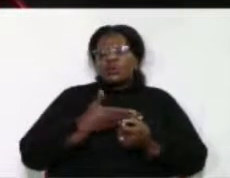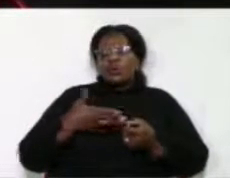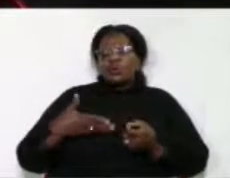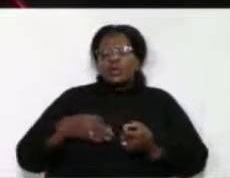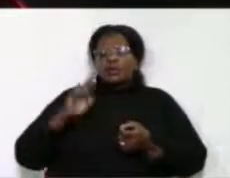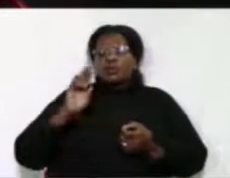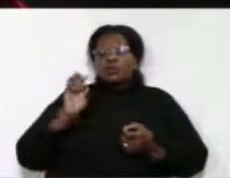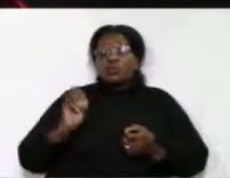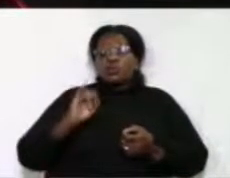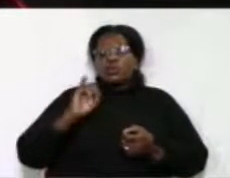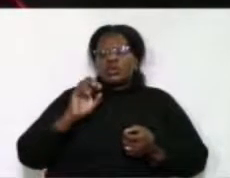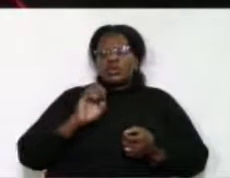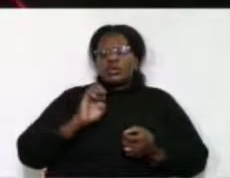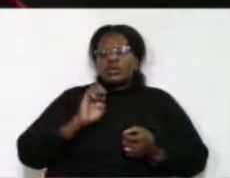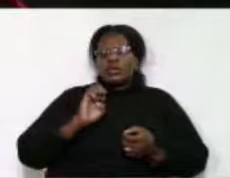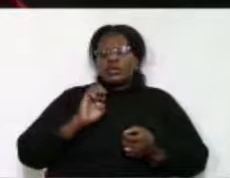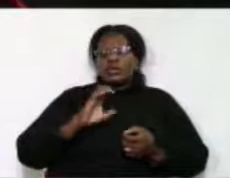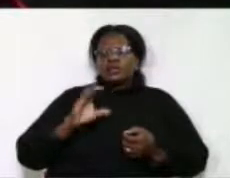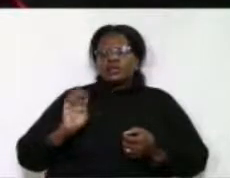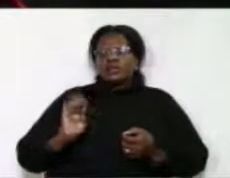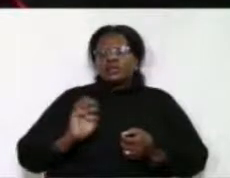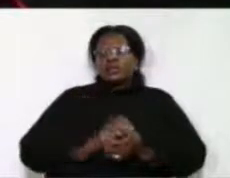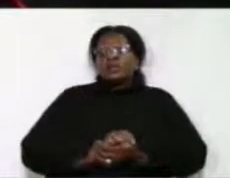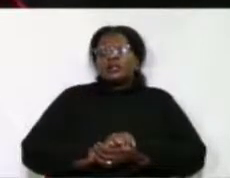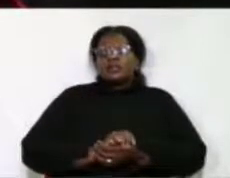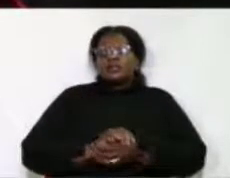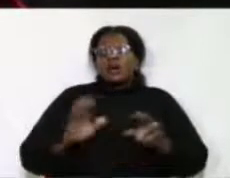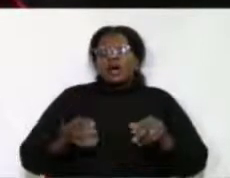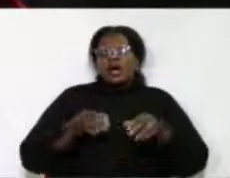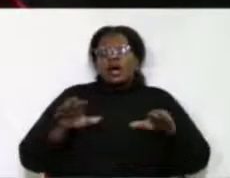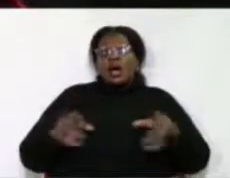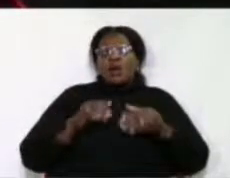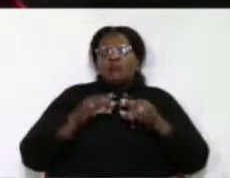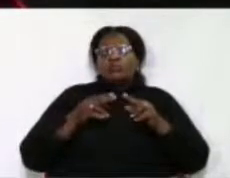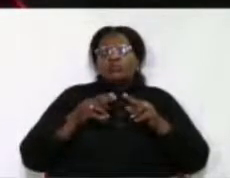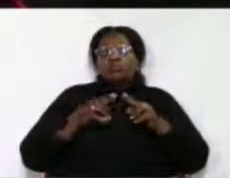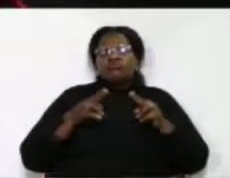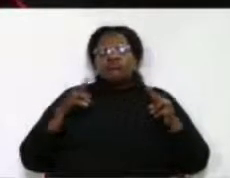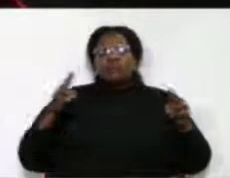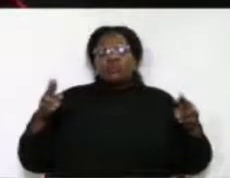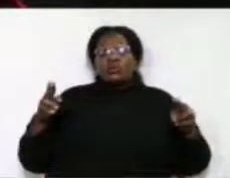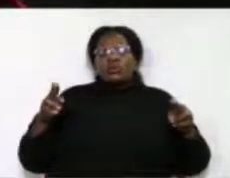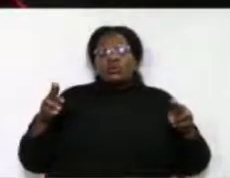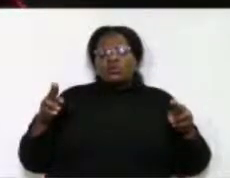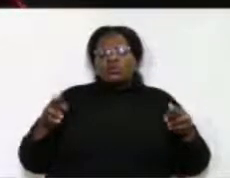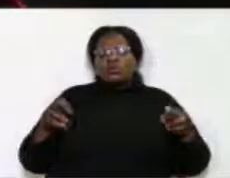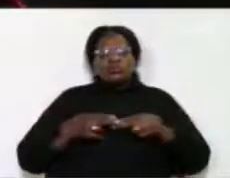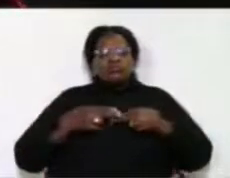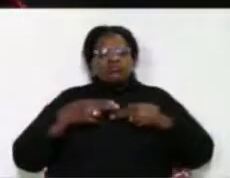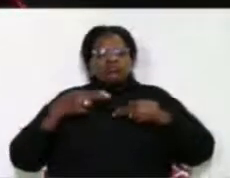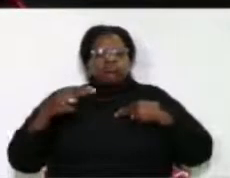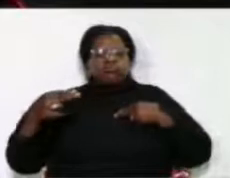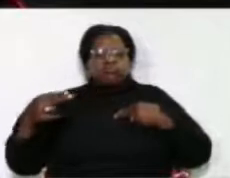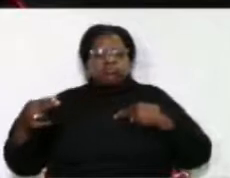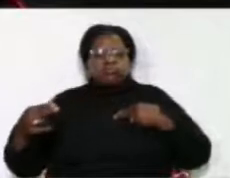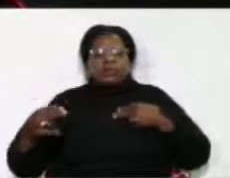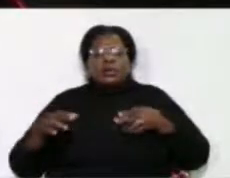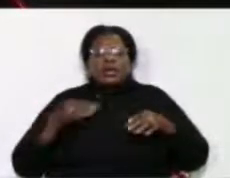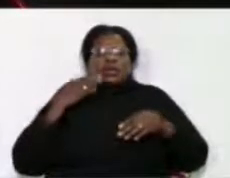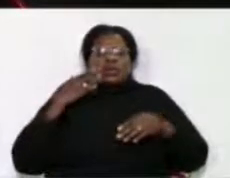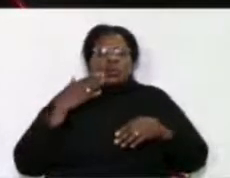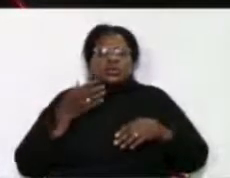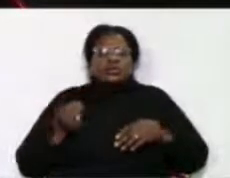long if my cash flow is continuously negative? When is the right time to expect a